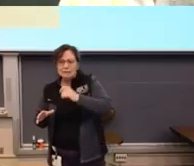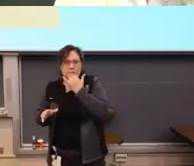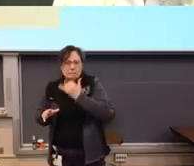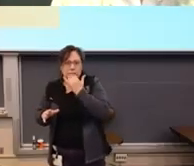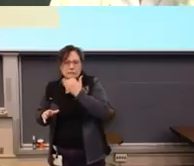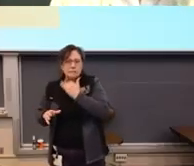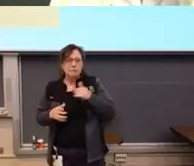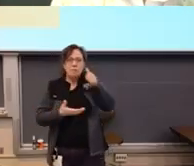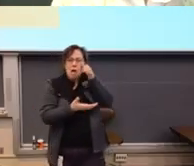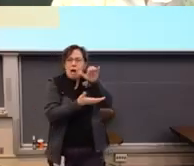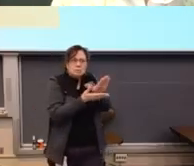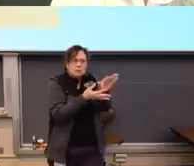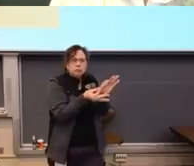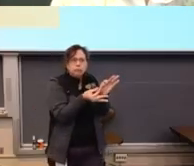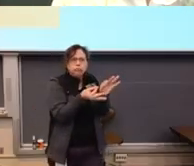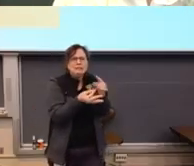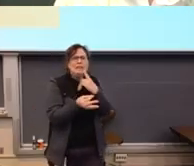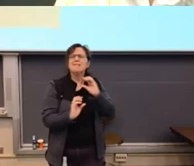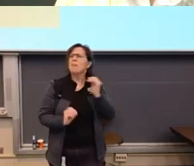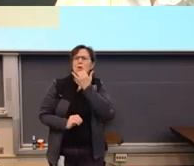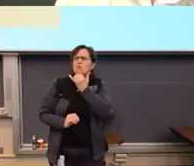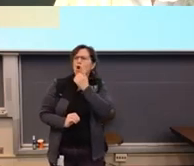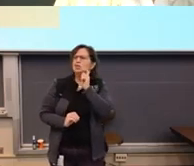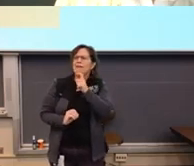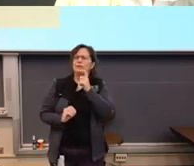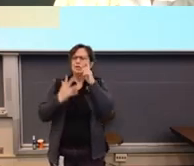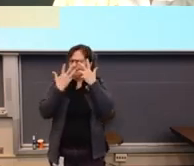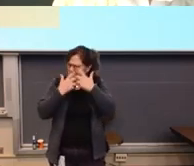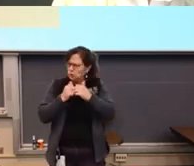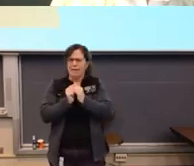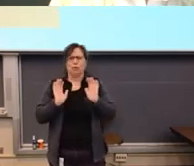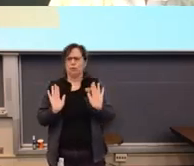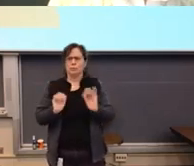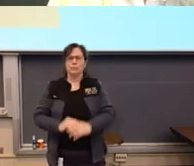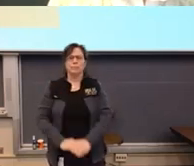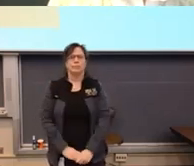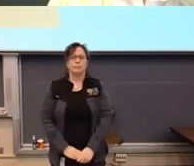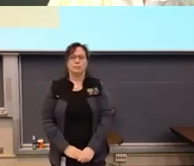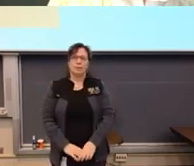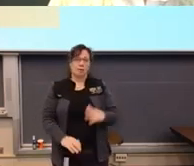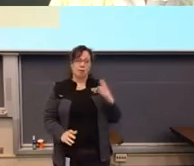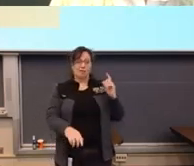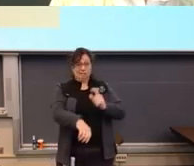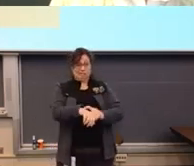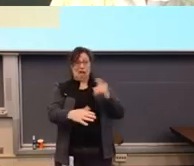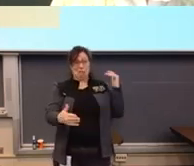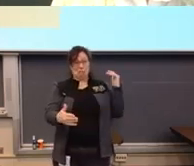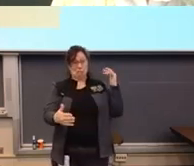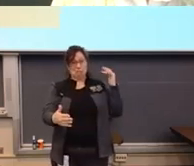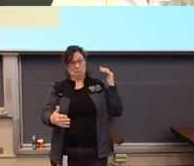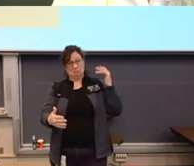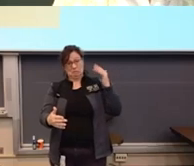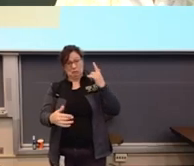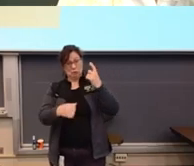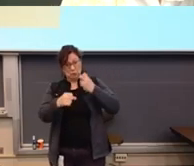were there's nothing wrong with her. She just needs to get it together. And then over time, after about 2 years, and as